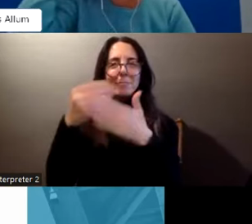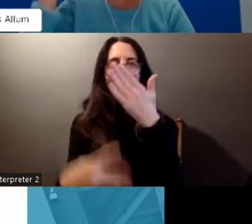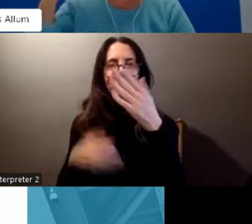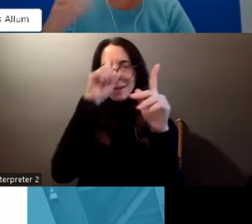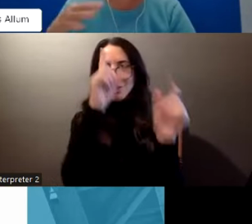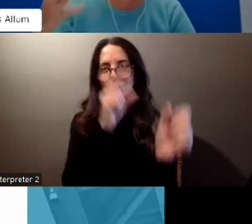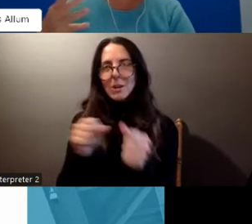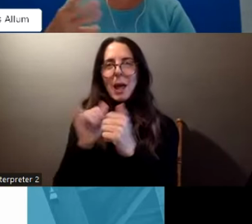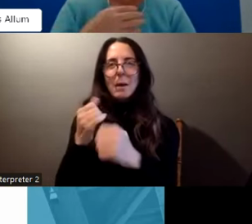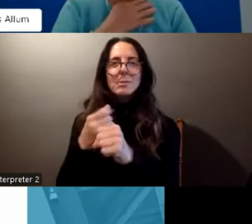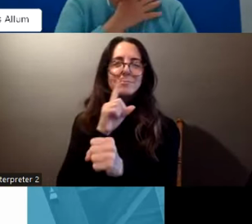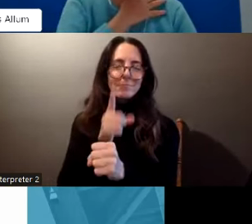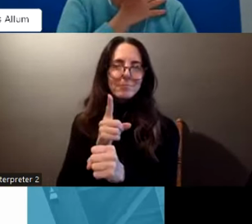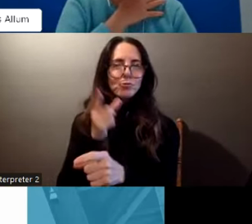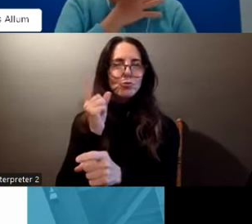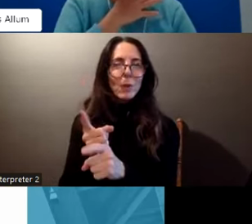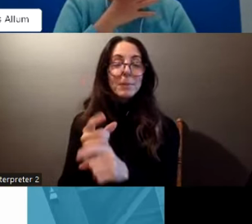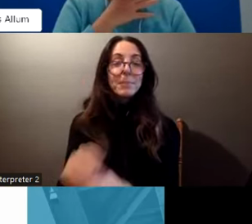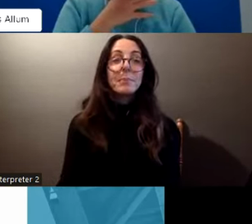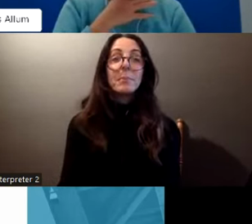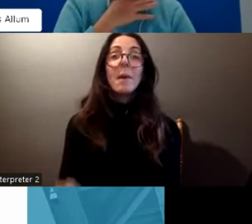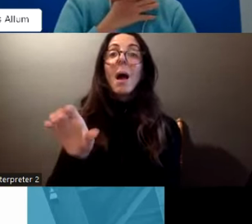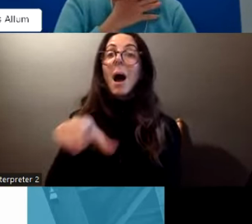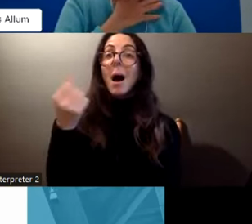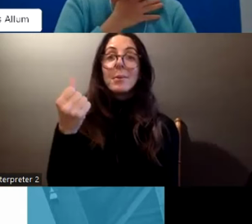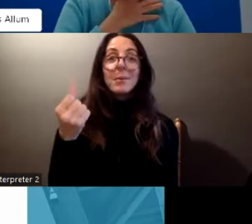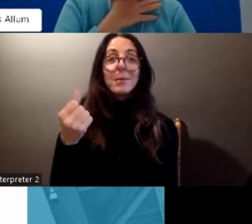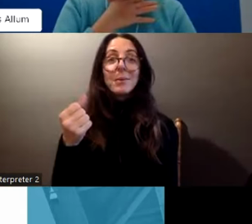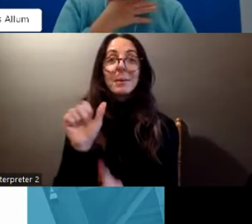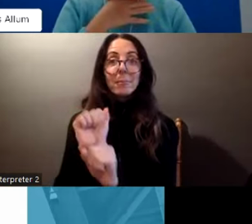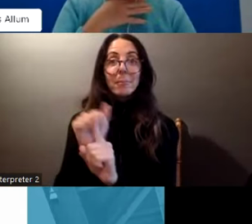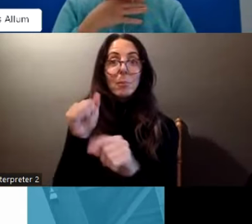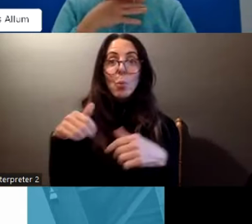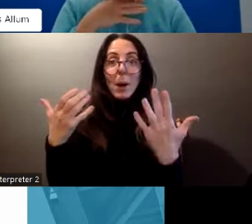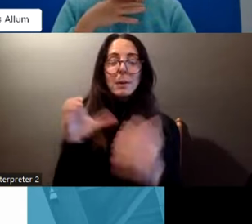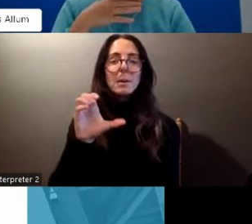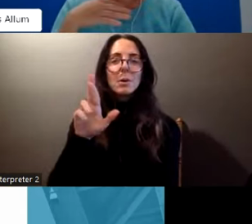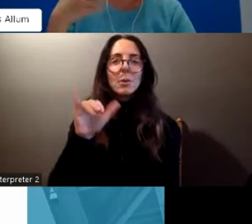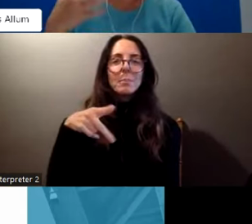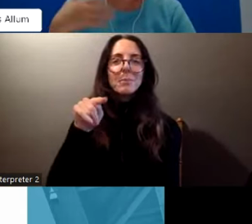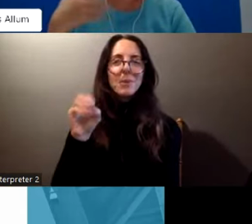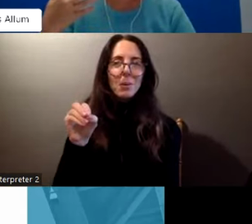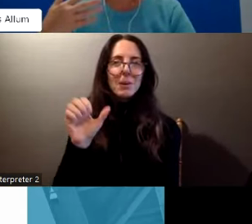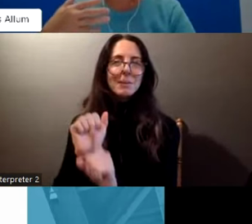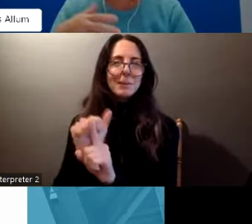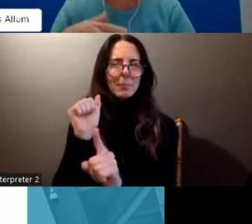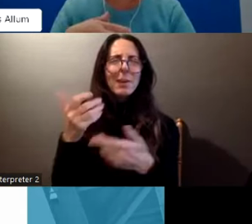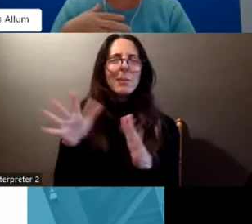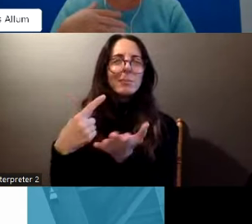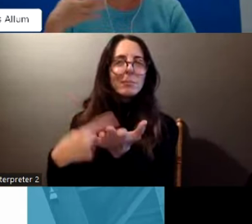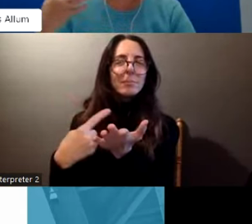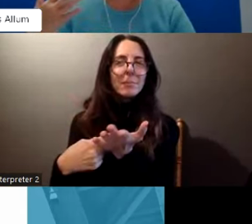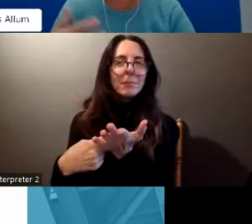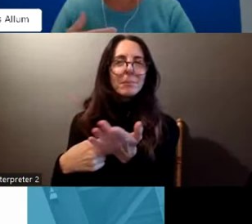Another type of scam I want to briefly touch on, and that is the crypto scams. We talked a lot about how